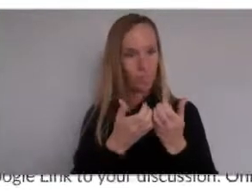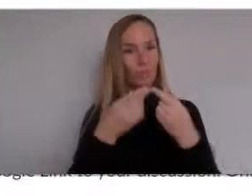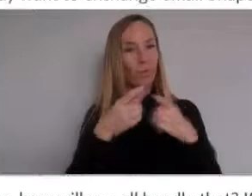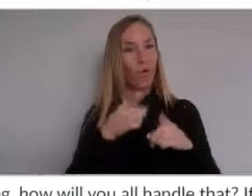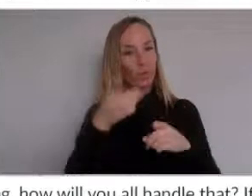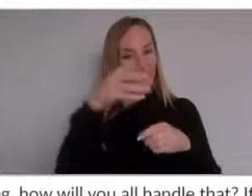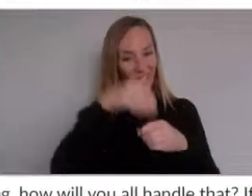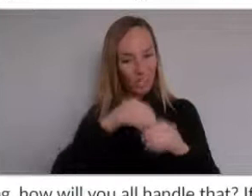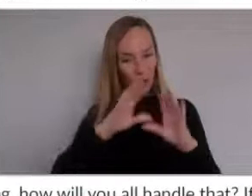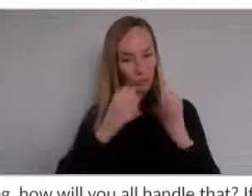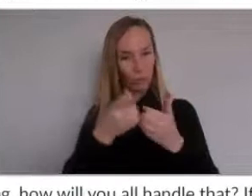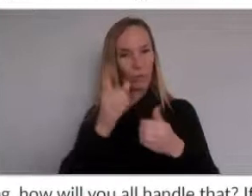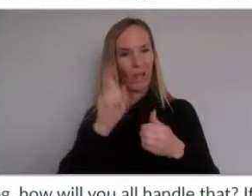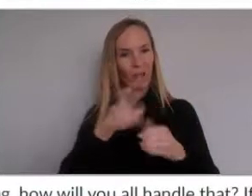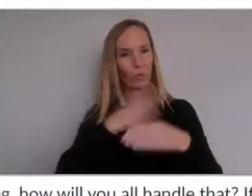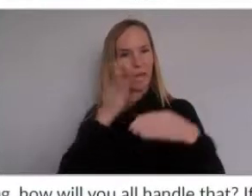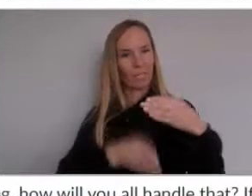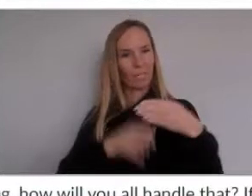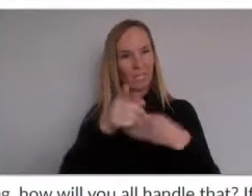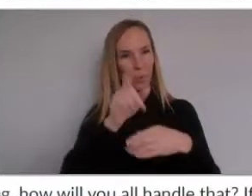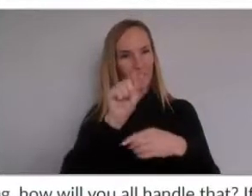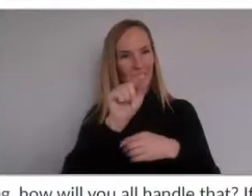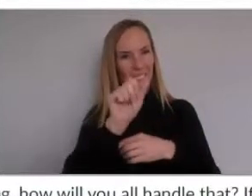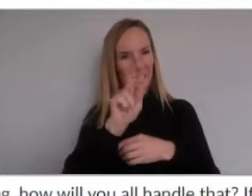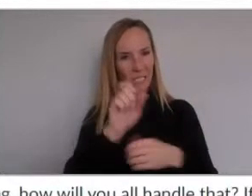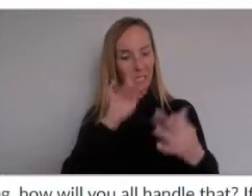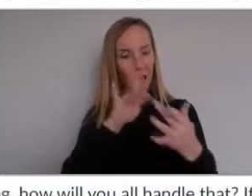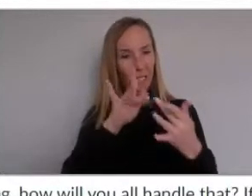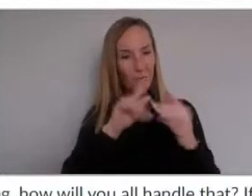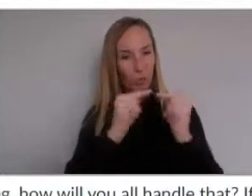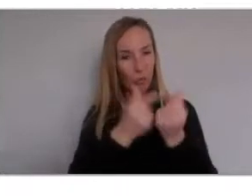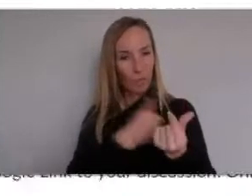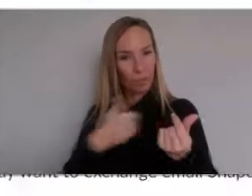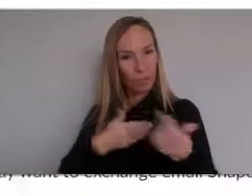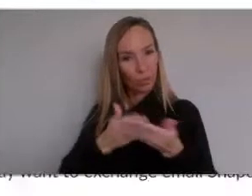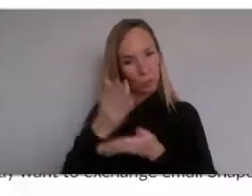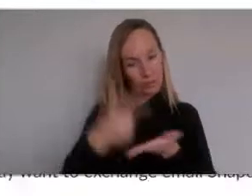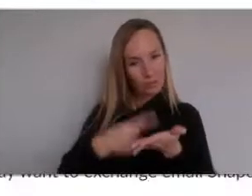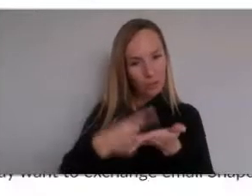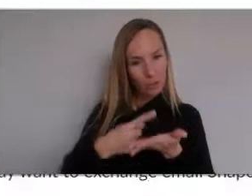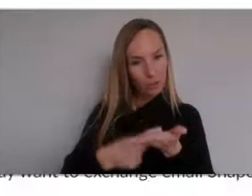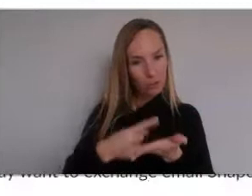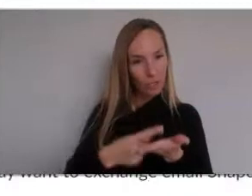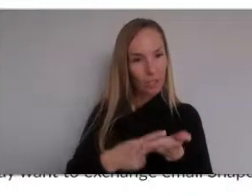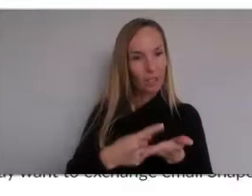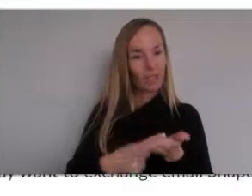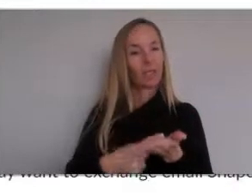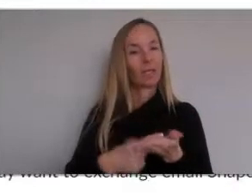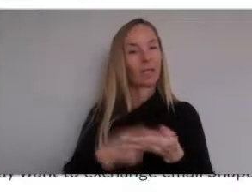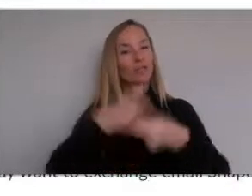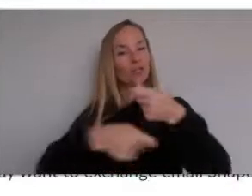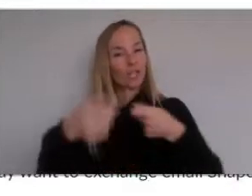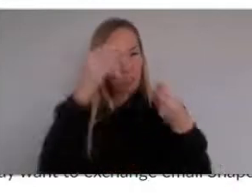group, you have these tasks to complete. So contact your group members through your discussion.